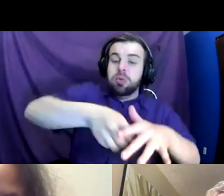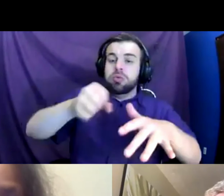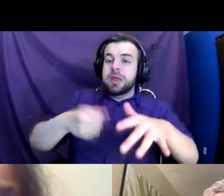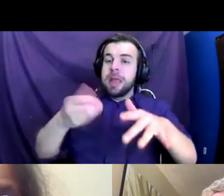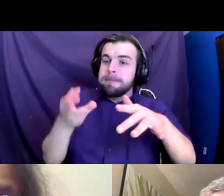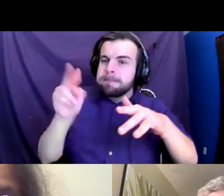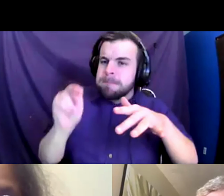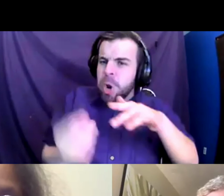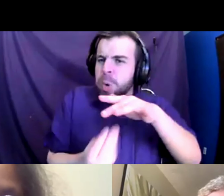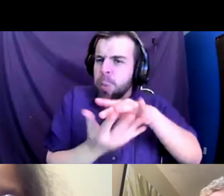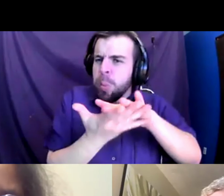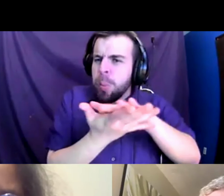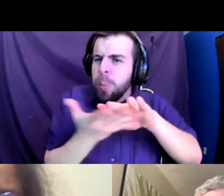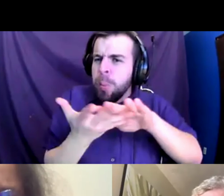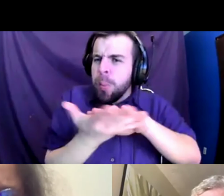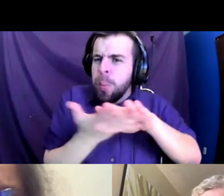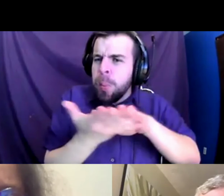just?